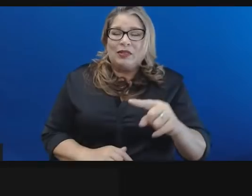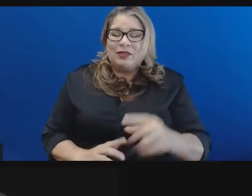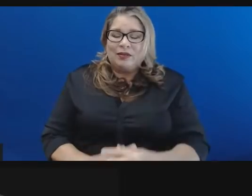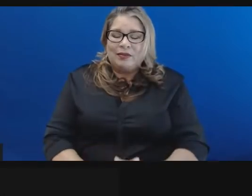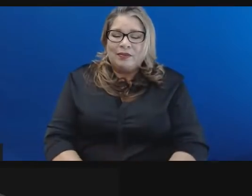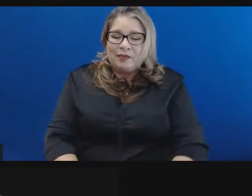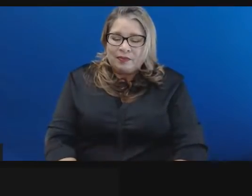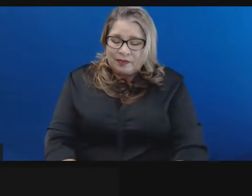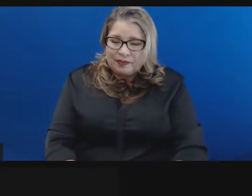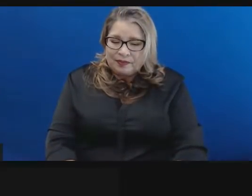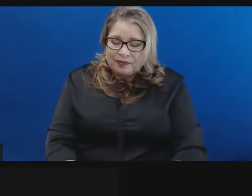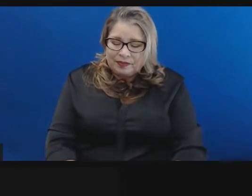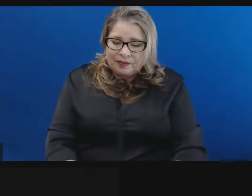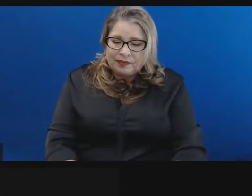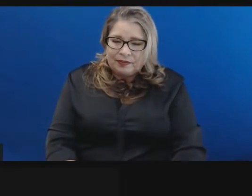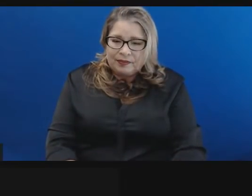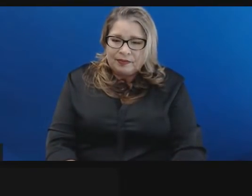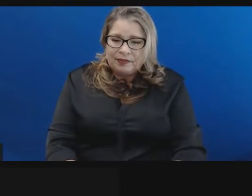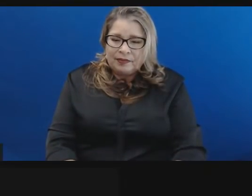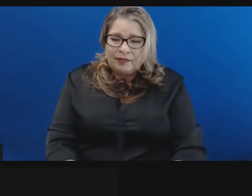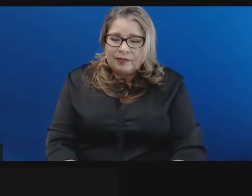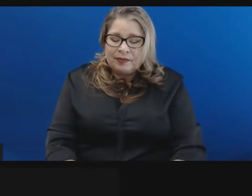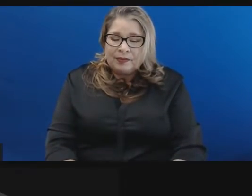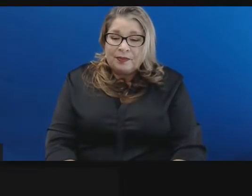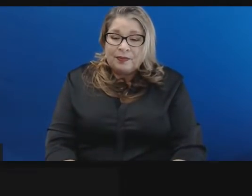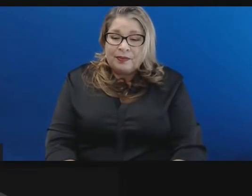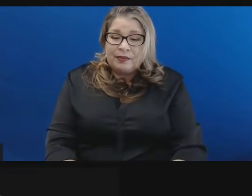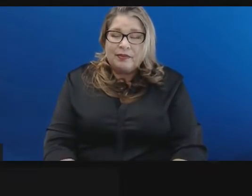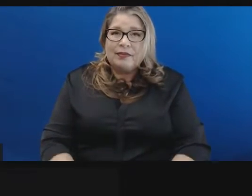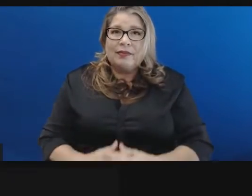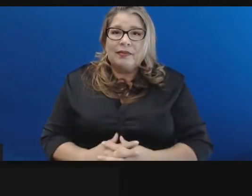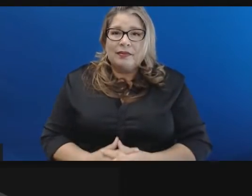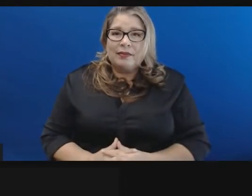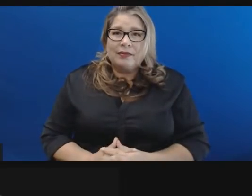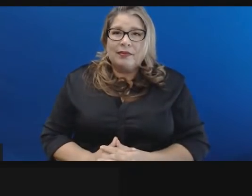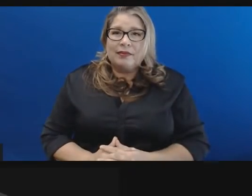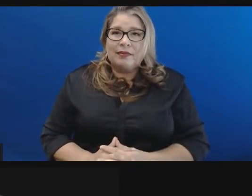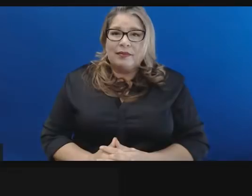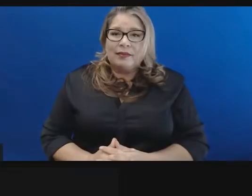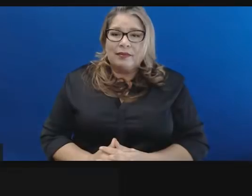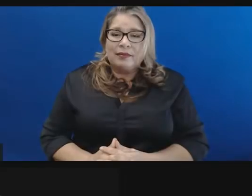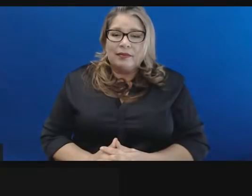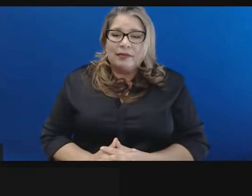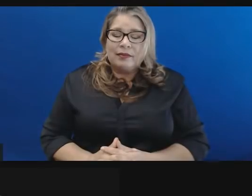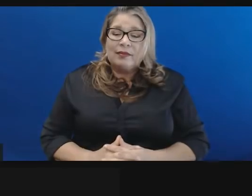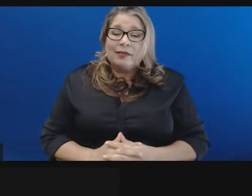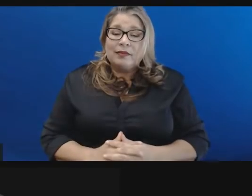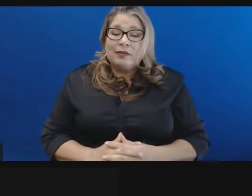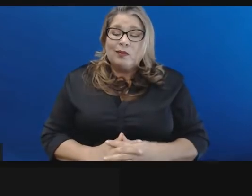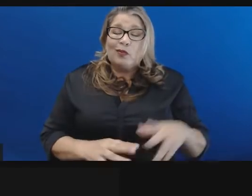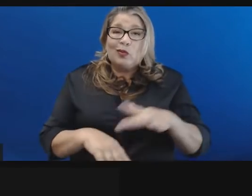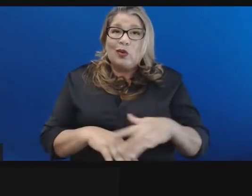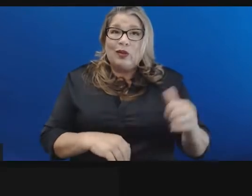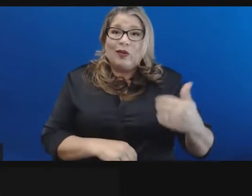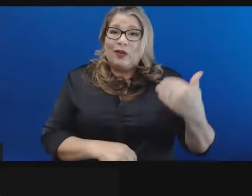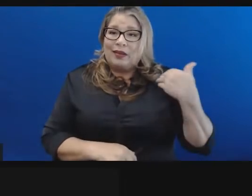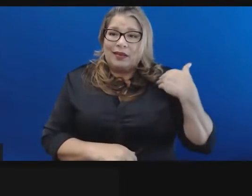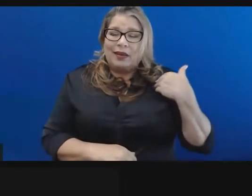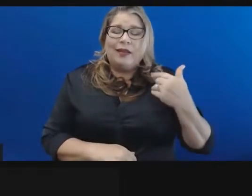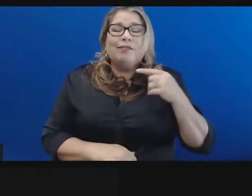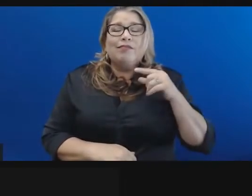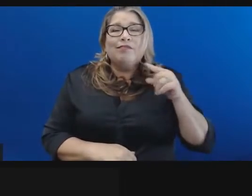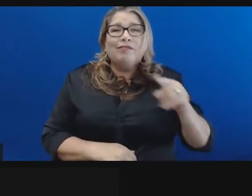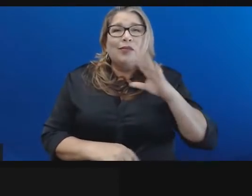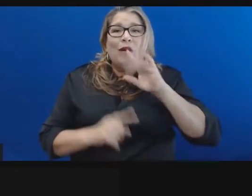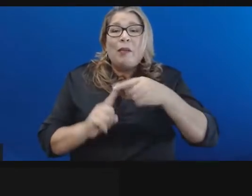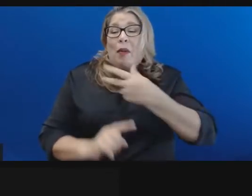Hi, Secretary Ghaly. Thanks for taking my question. Earlier today, Secretary Azar announced that in 2 weeks, vaccine allocation will be based on